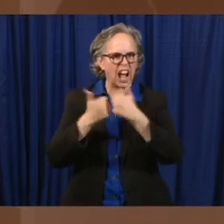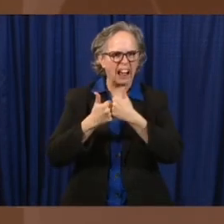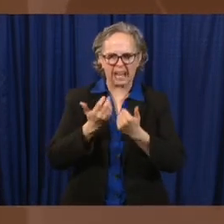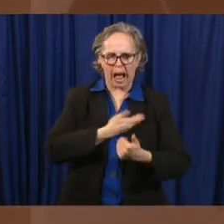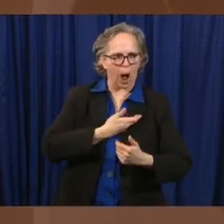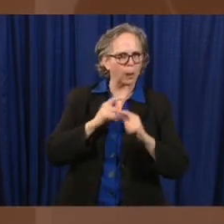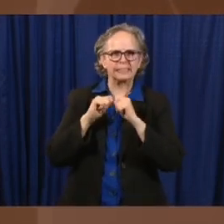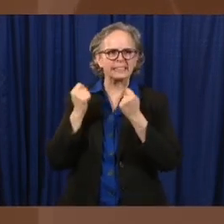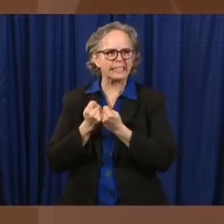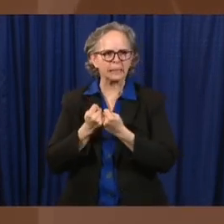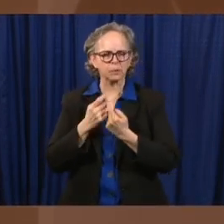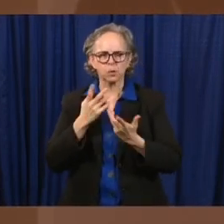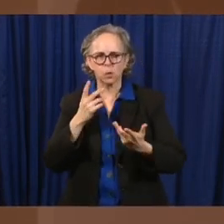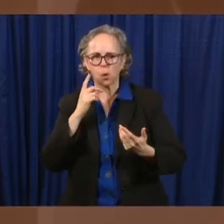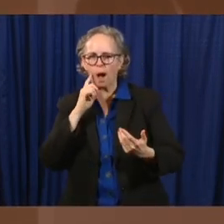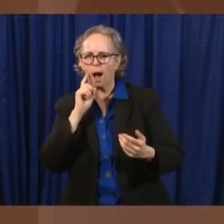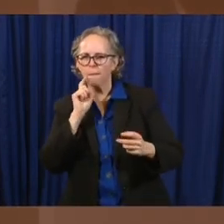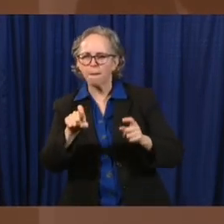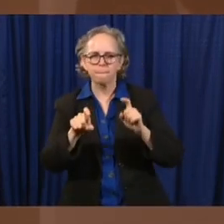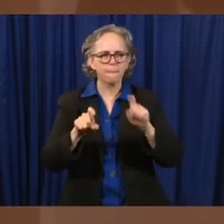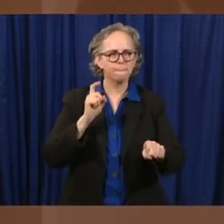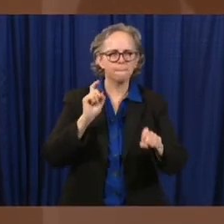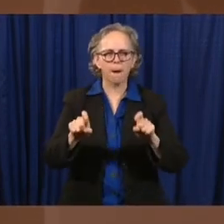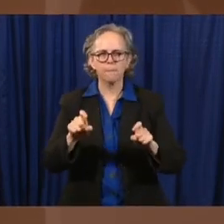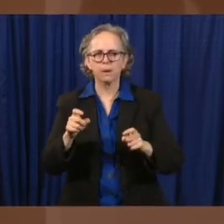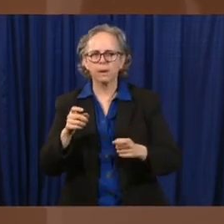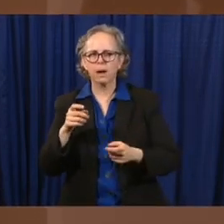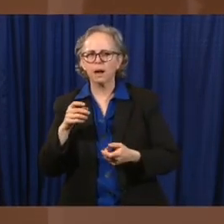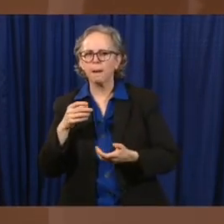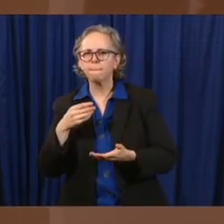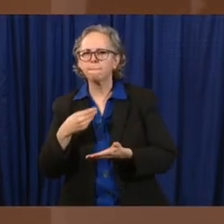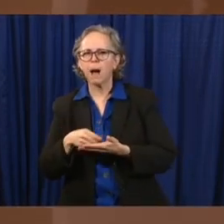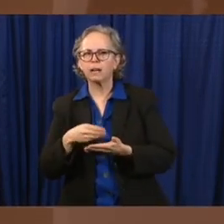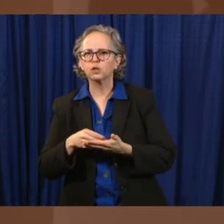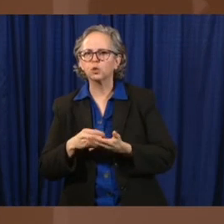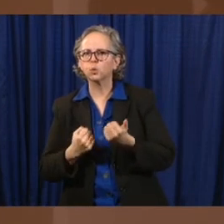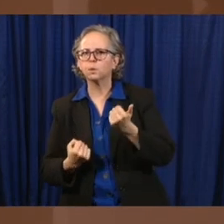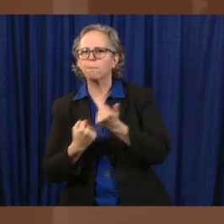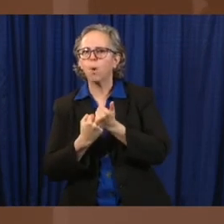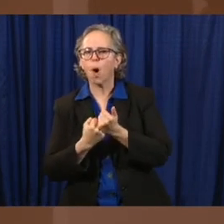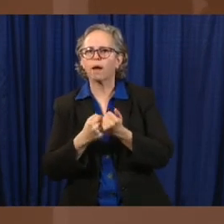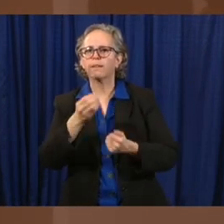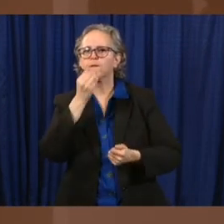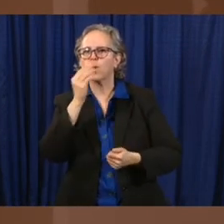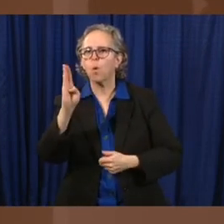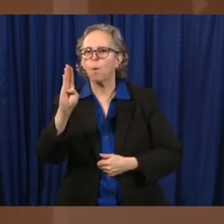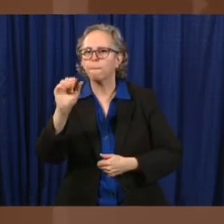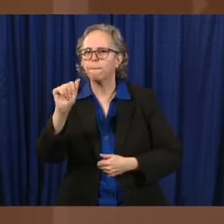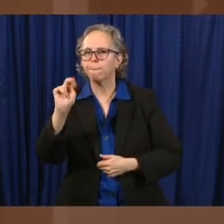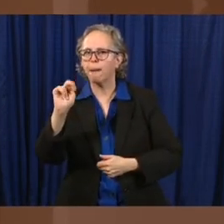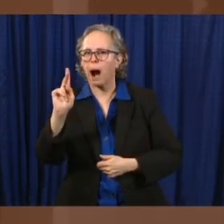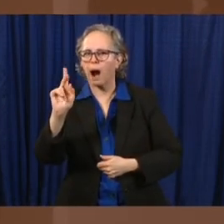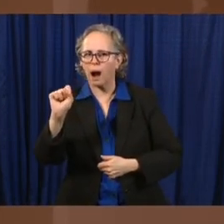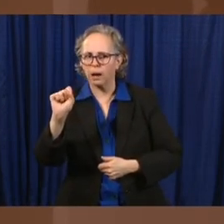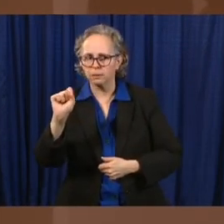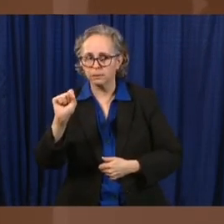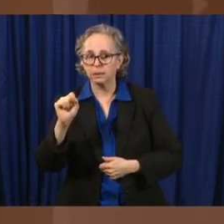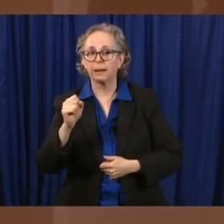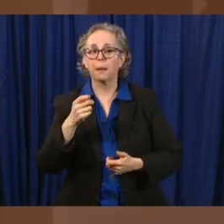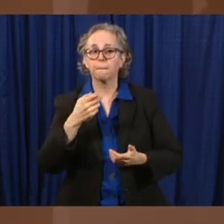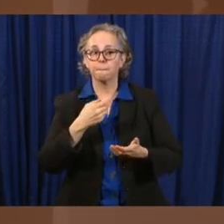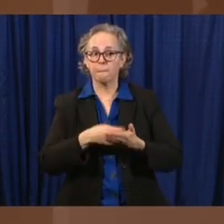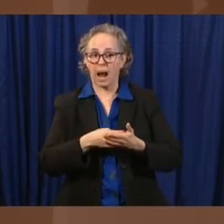funding to support our food banks. And those dollars have been identified, and Governor DeWine has signed an